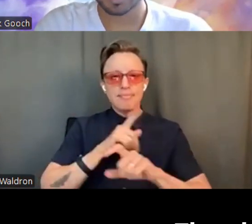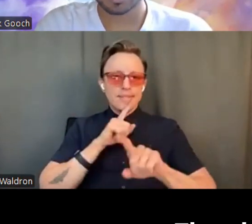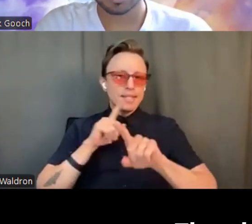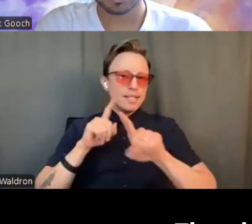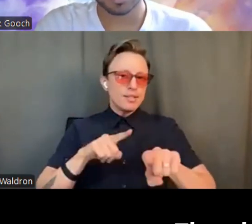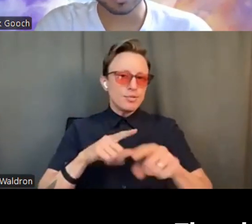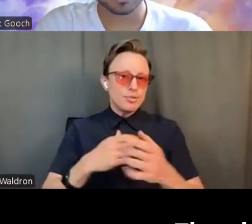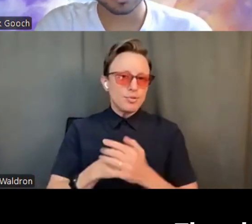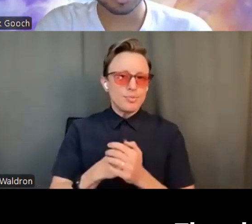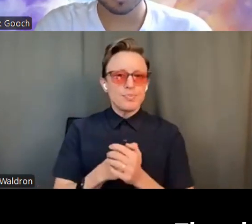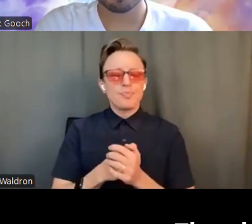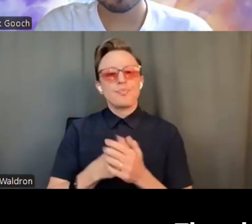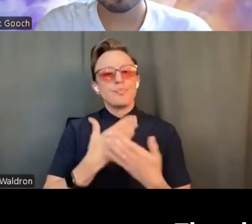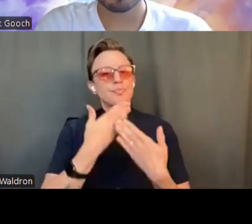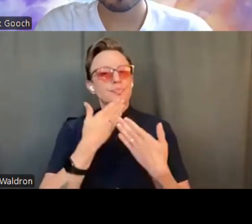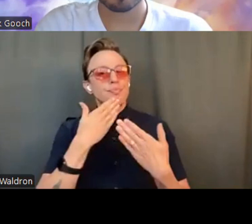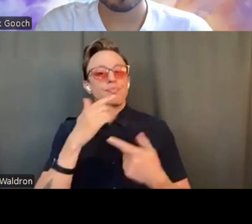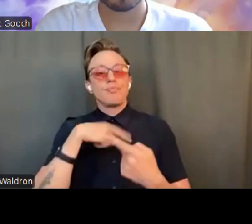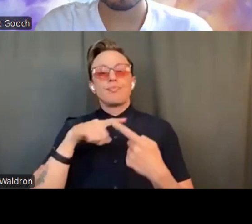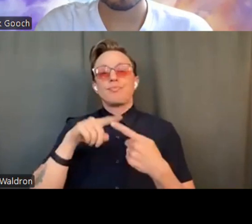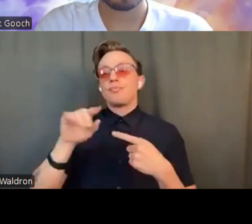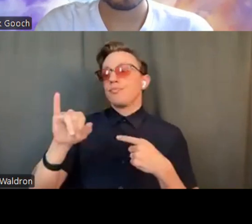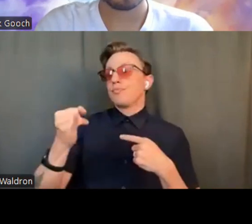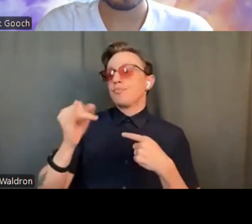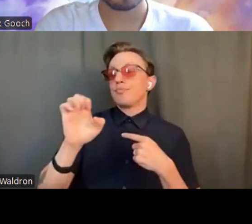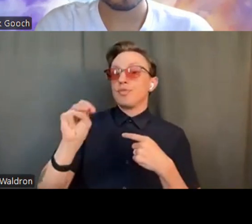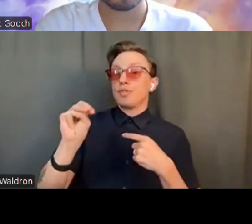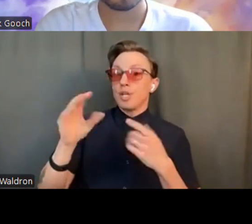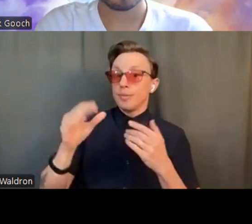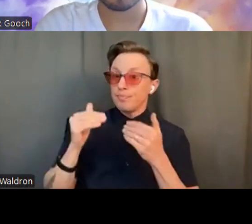Thank you, Paige. Next is Jim.